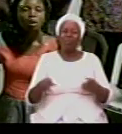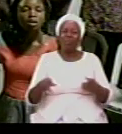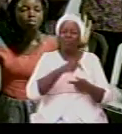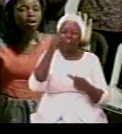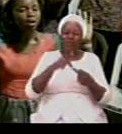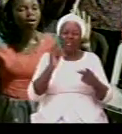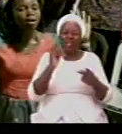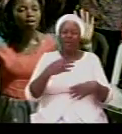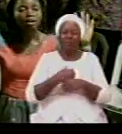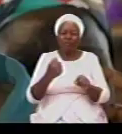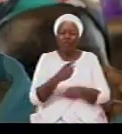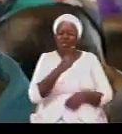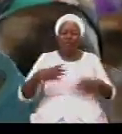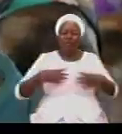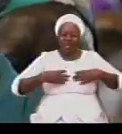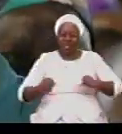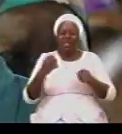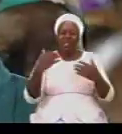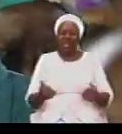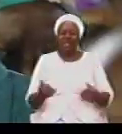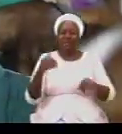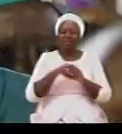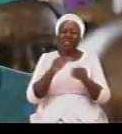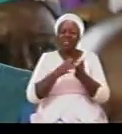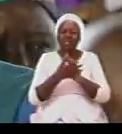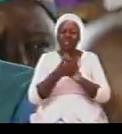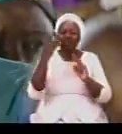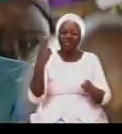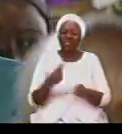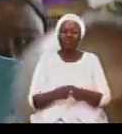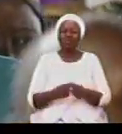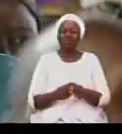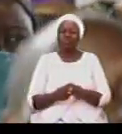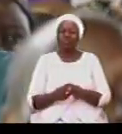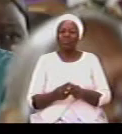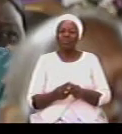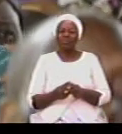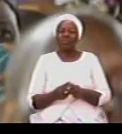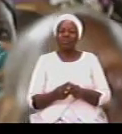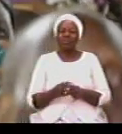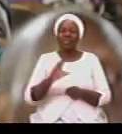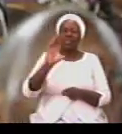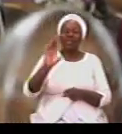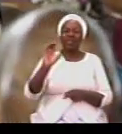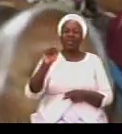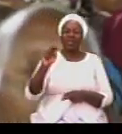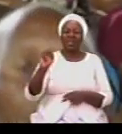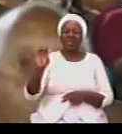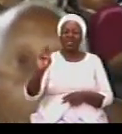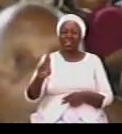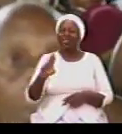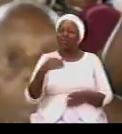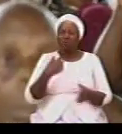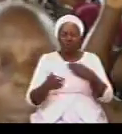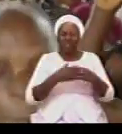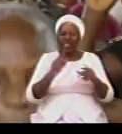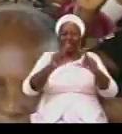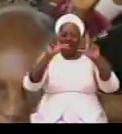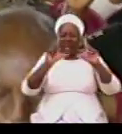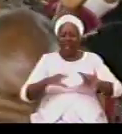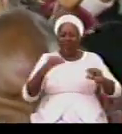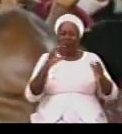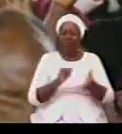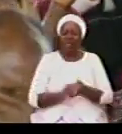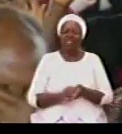name. Cancer, whatever stage of cancer that is, I pray that the mighty power of God